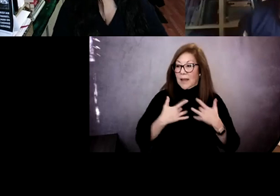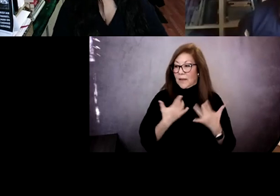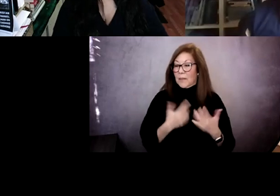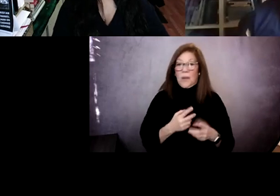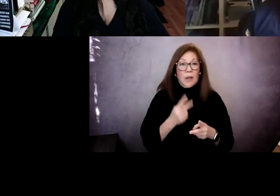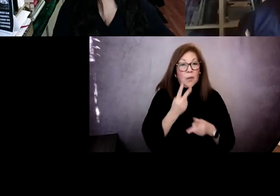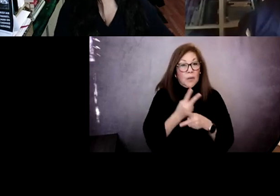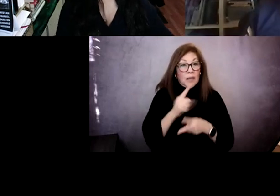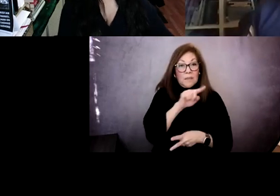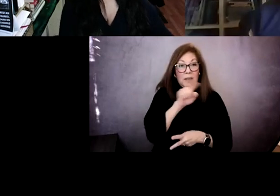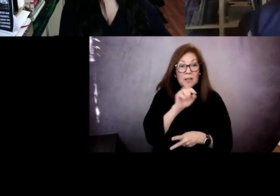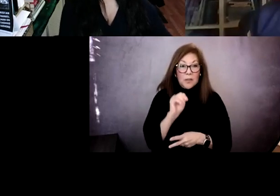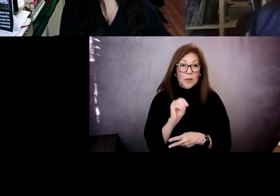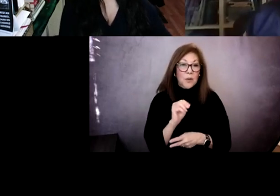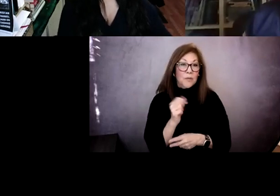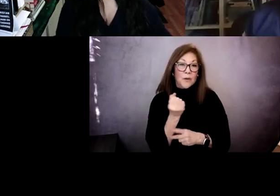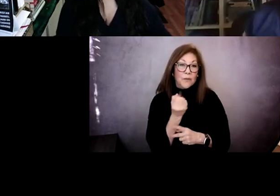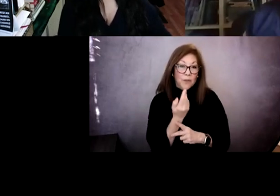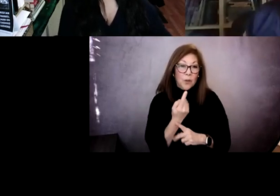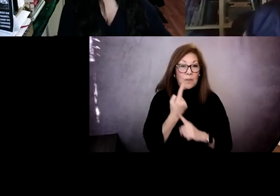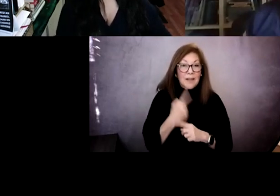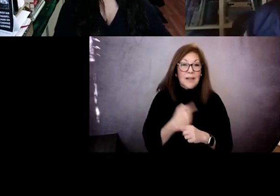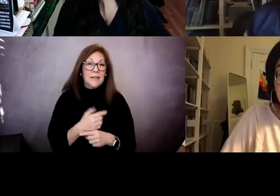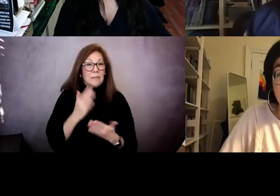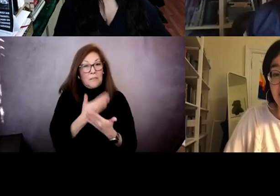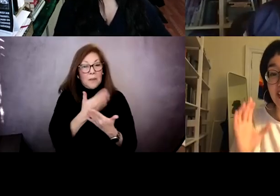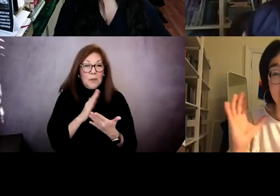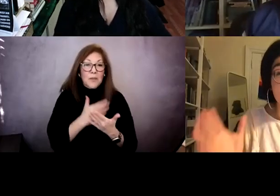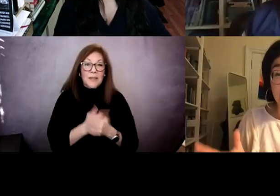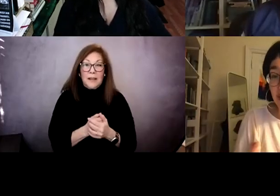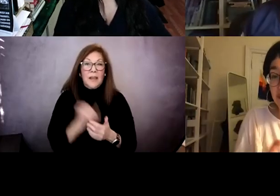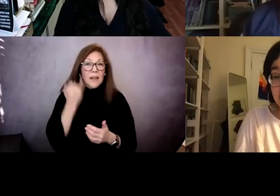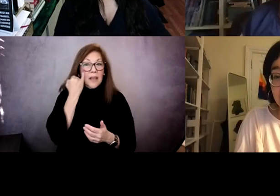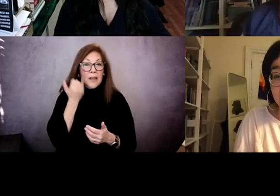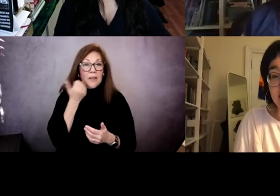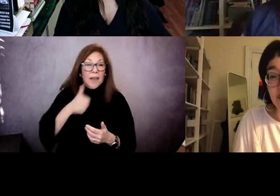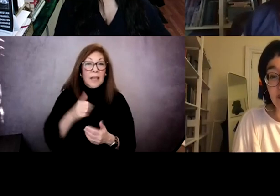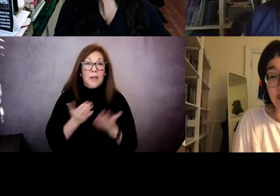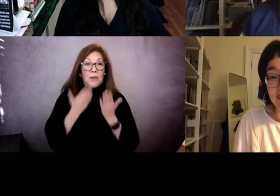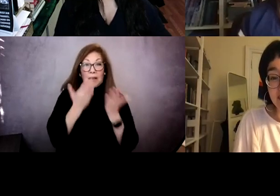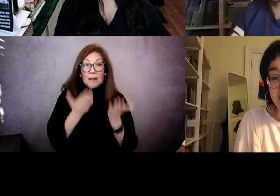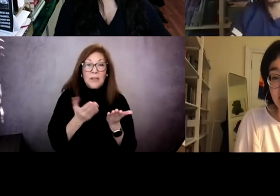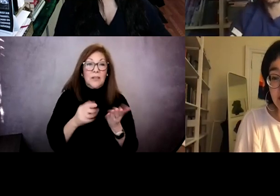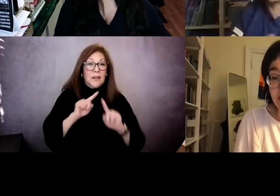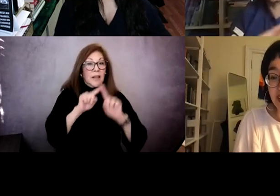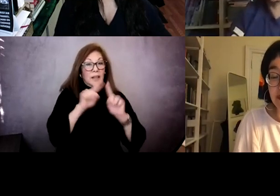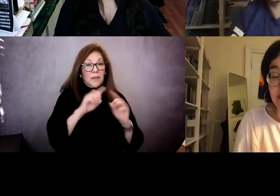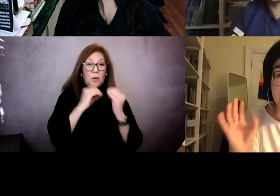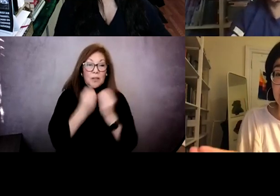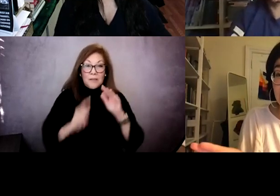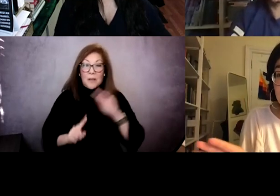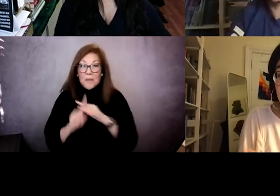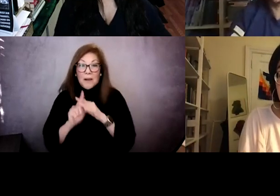Zoom open for another couple of minutes and play a little bit more music. So if any recommendations, other organizations come to